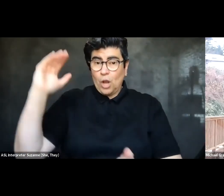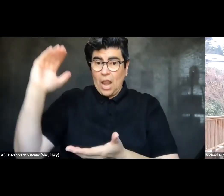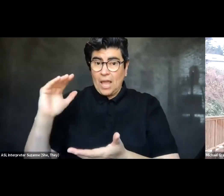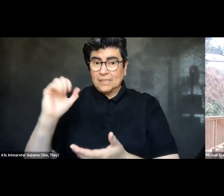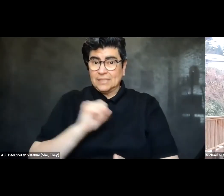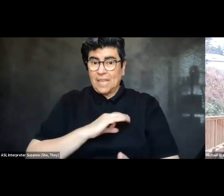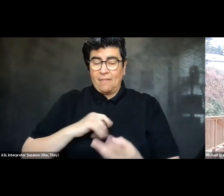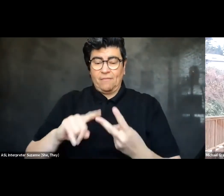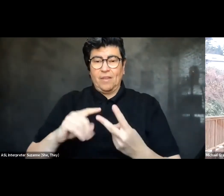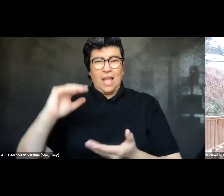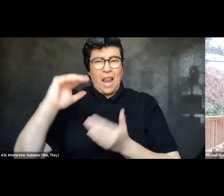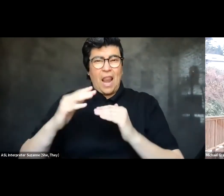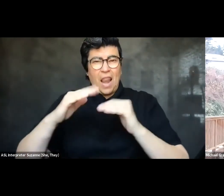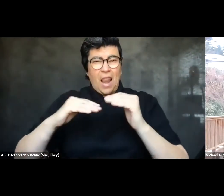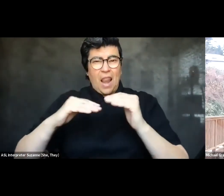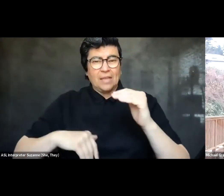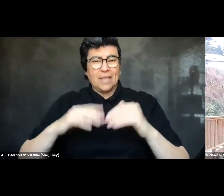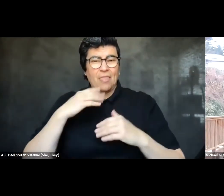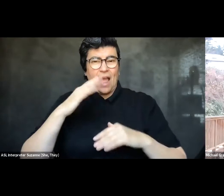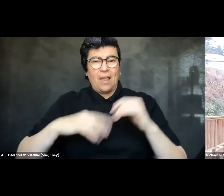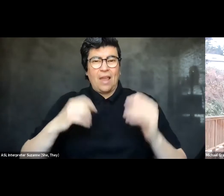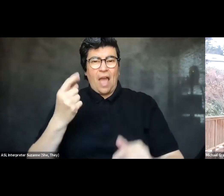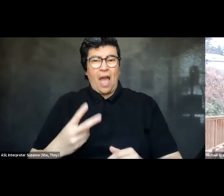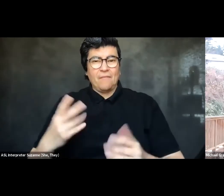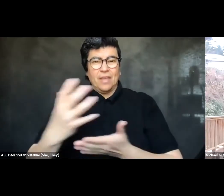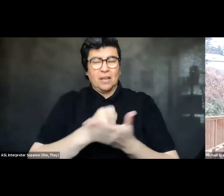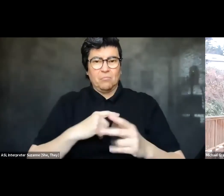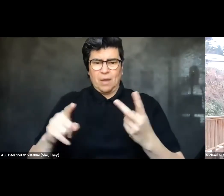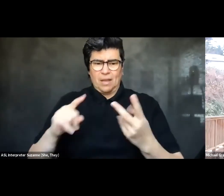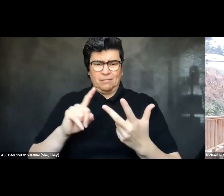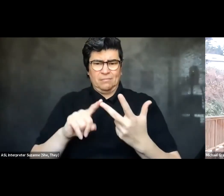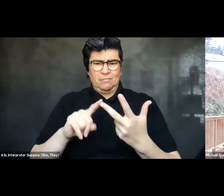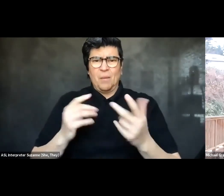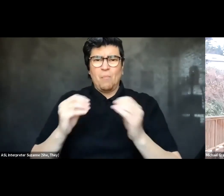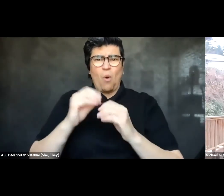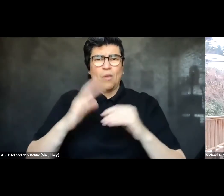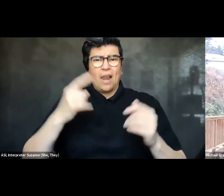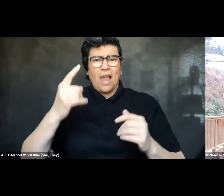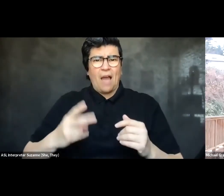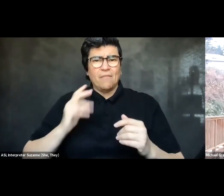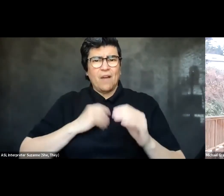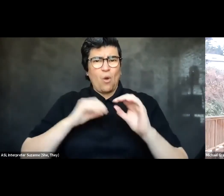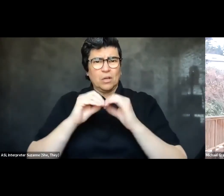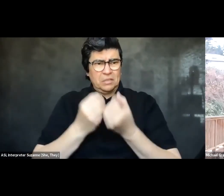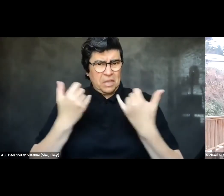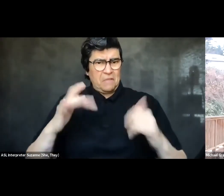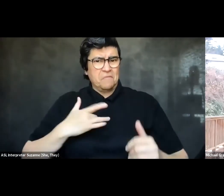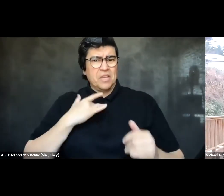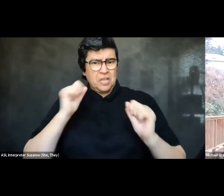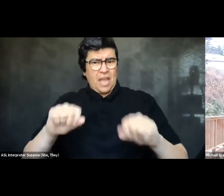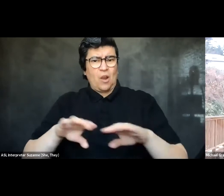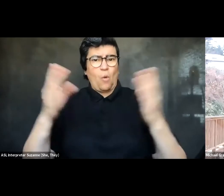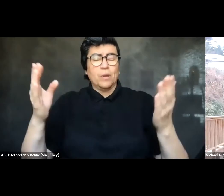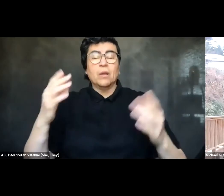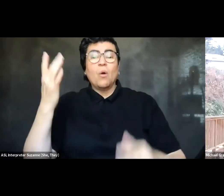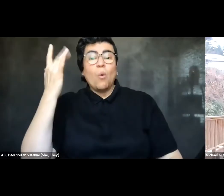income, yet over half of our organizations believe that they can come back. Why? I think it's because they understand their role